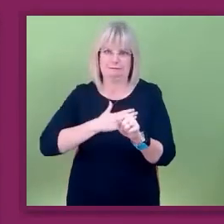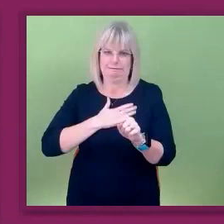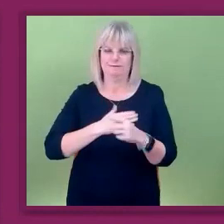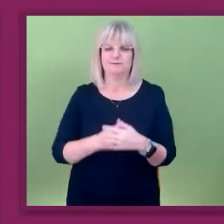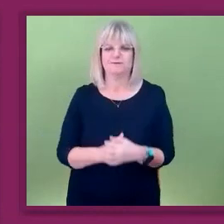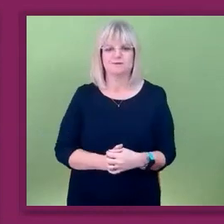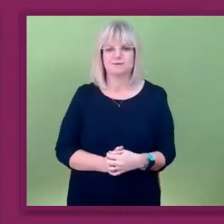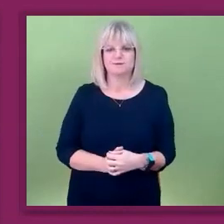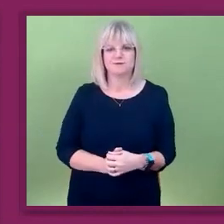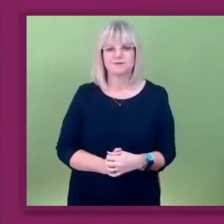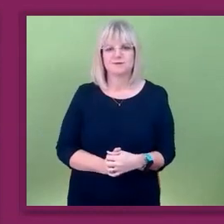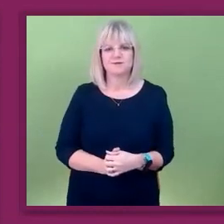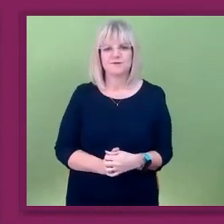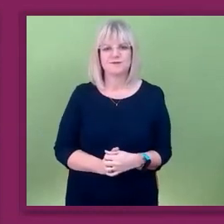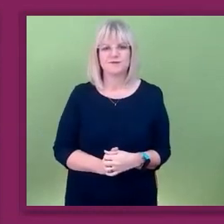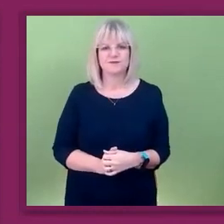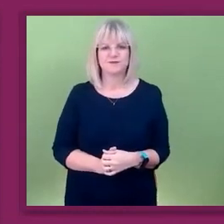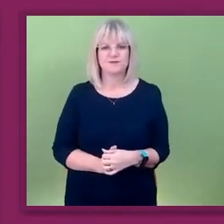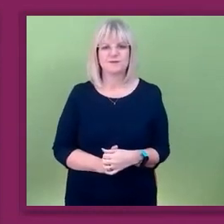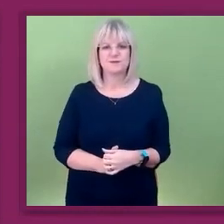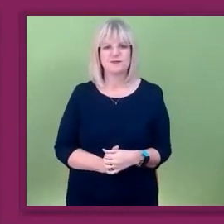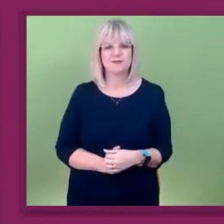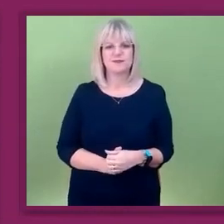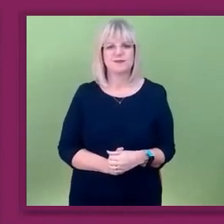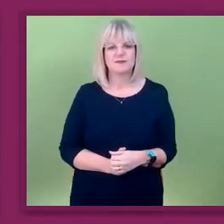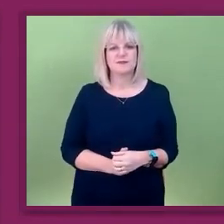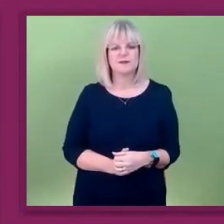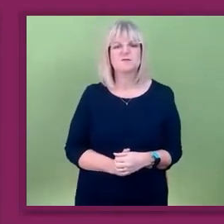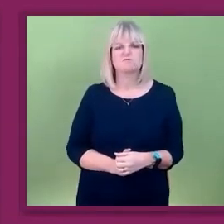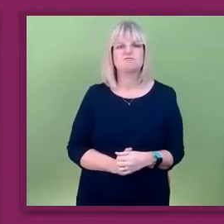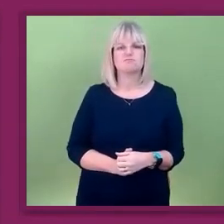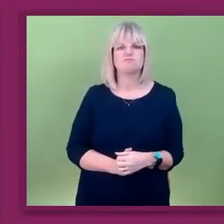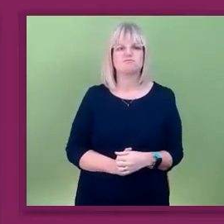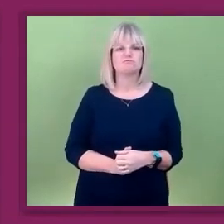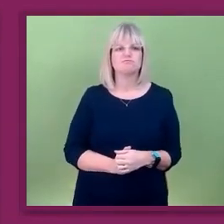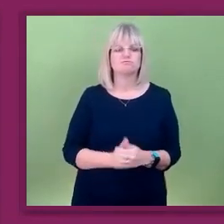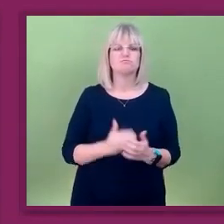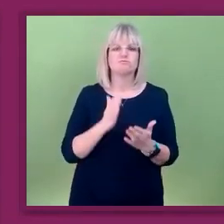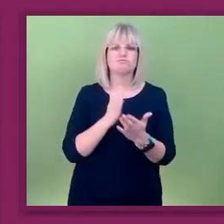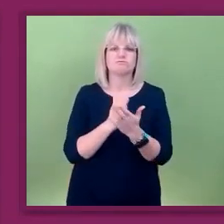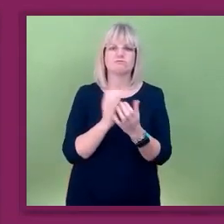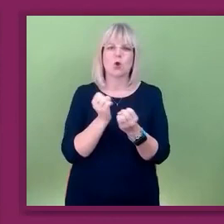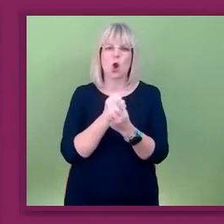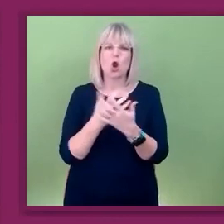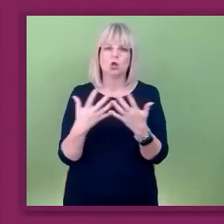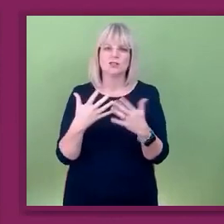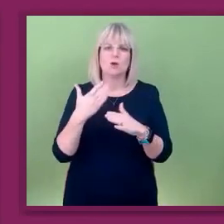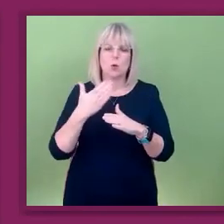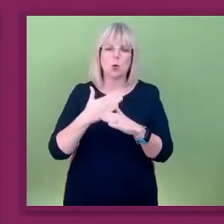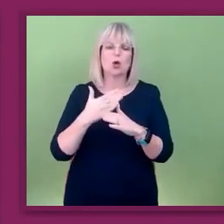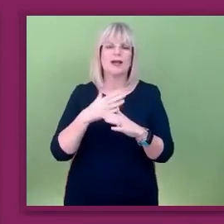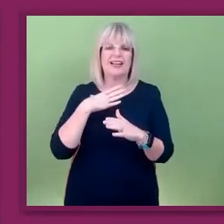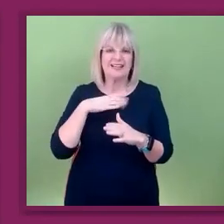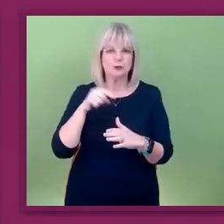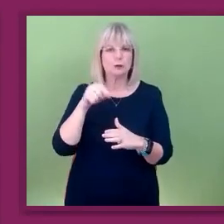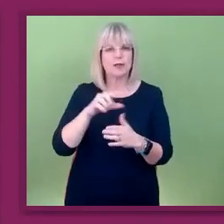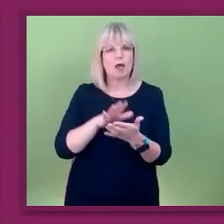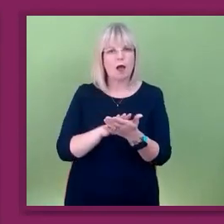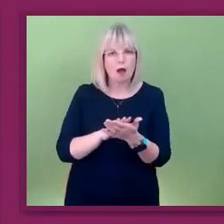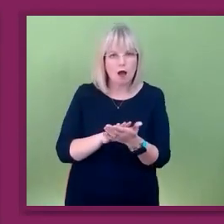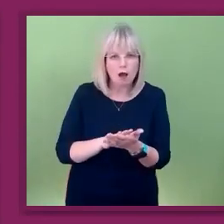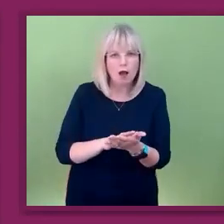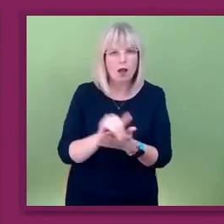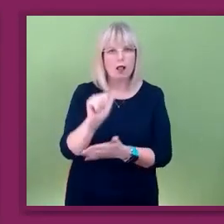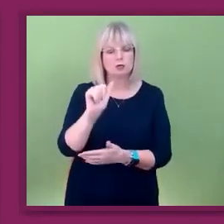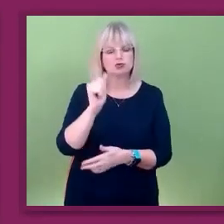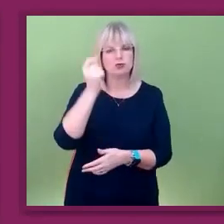Yeah, so definitely a lot of work needs to be done around cultural competency. Absolutely.